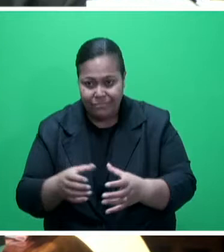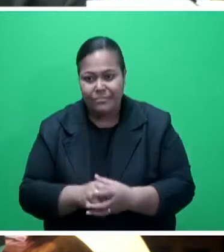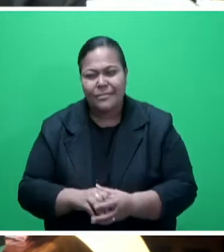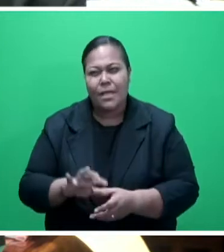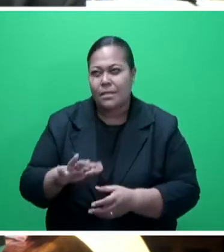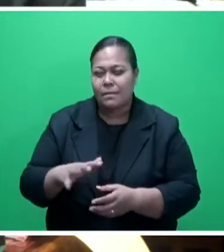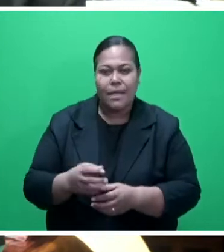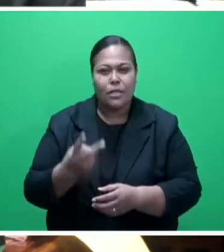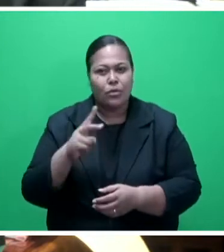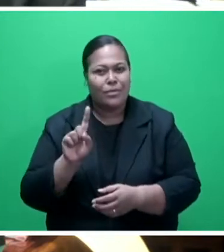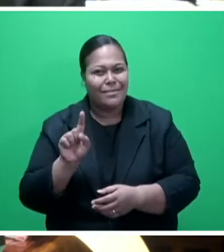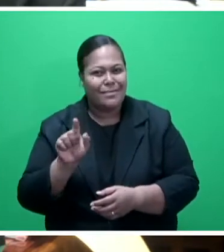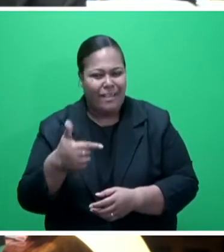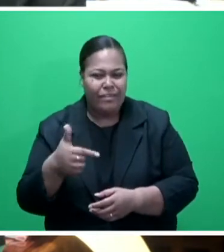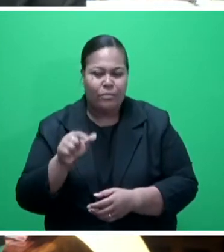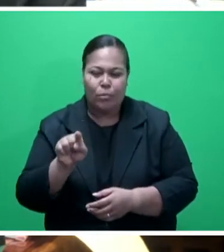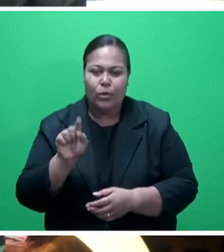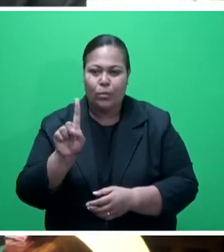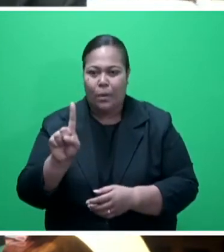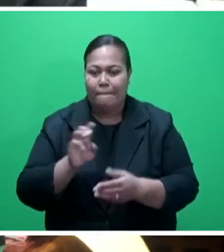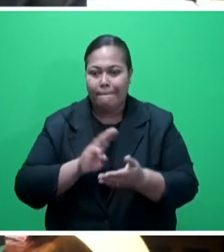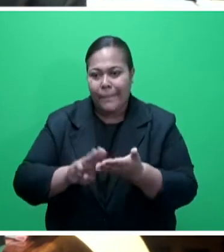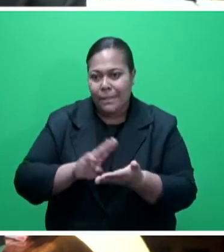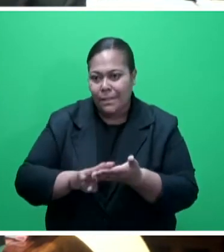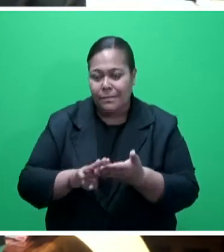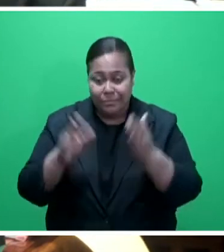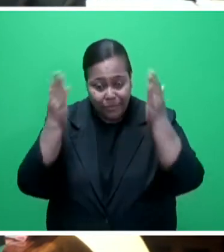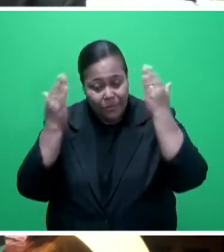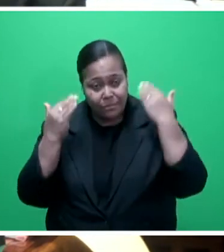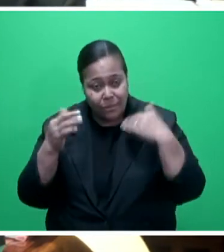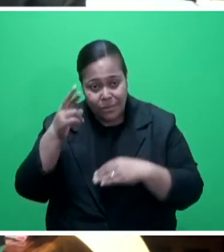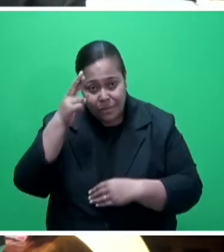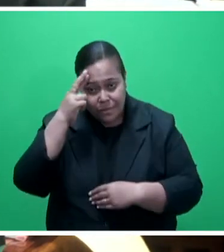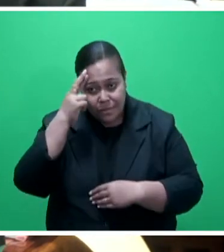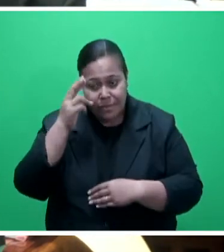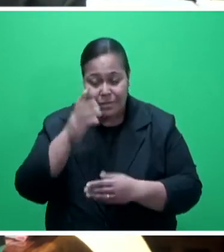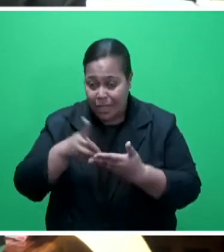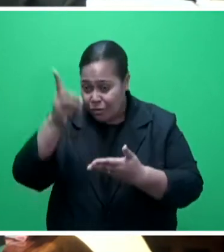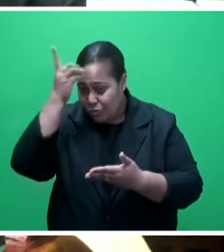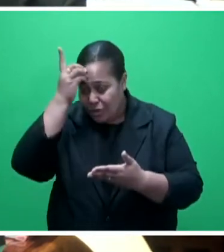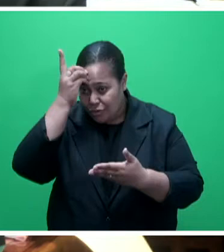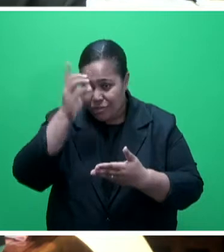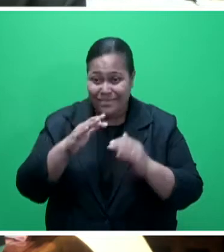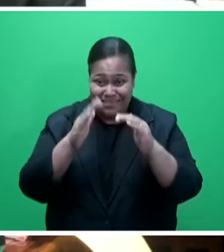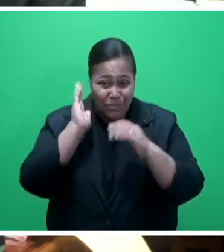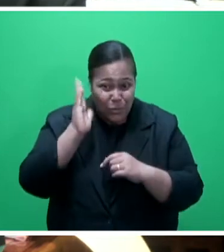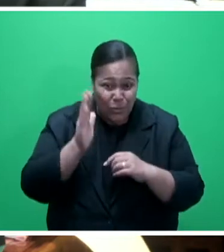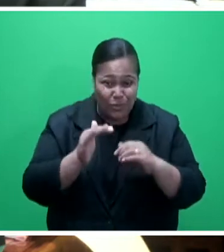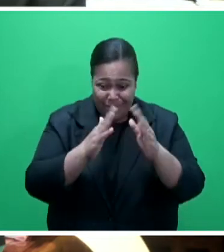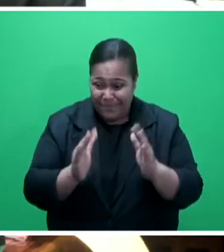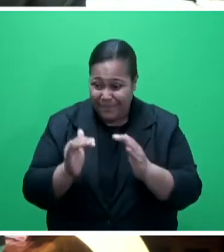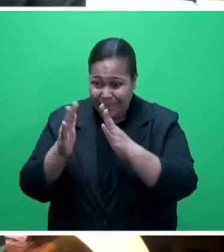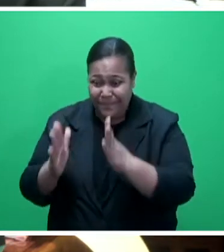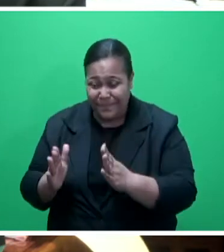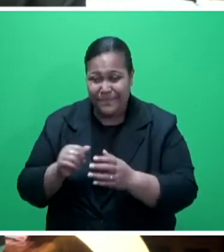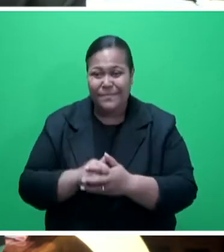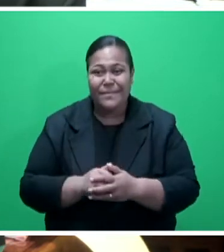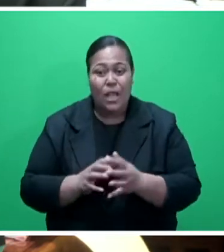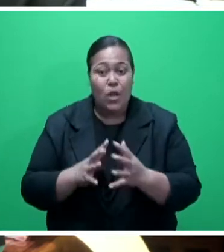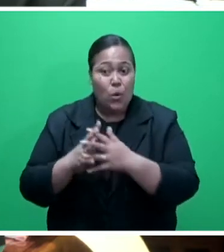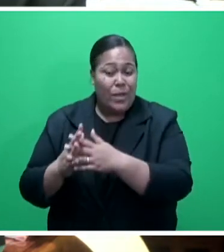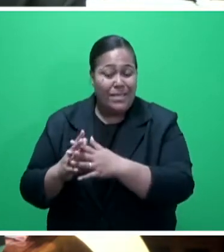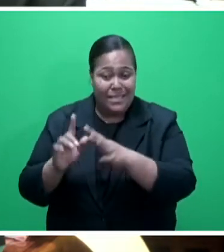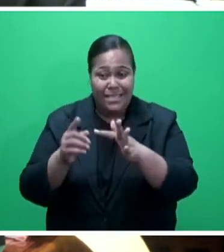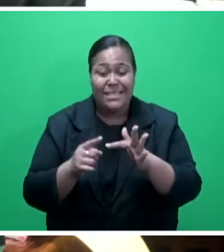at 27.1 million. Mr. Speaker, sir, our education facilities in the Central, Eastern and Western Divisions have